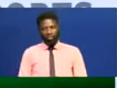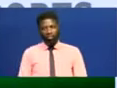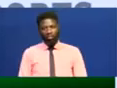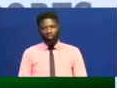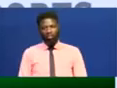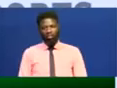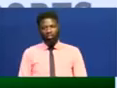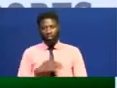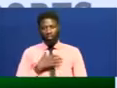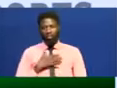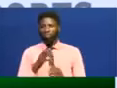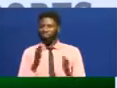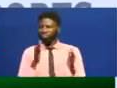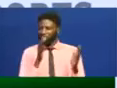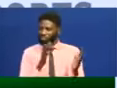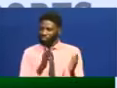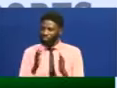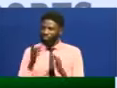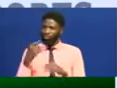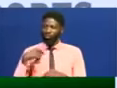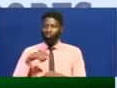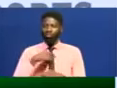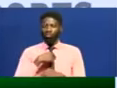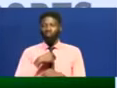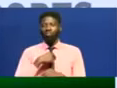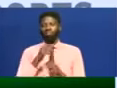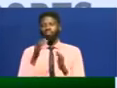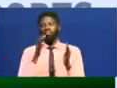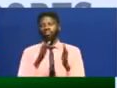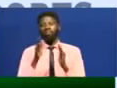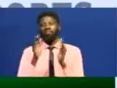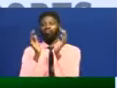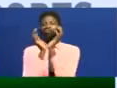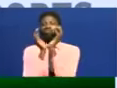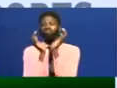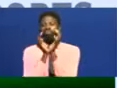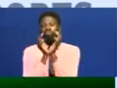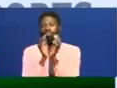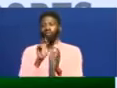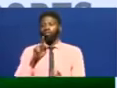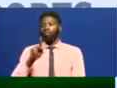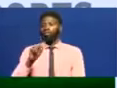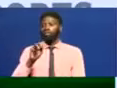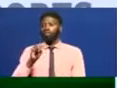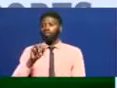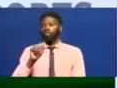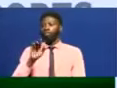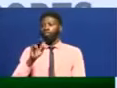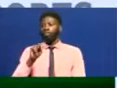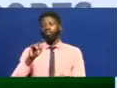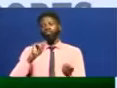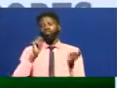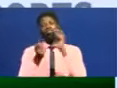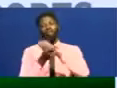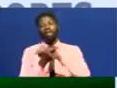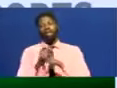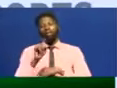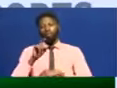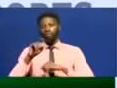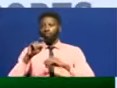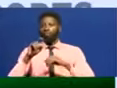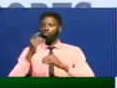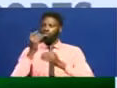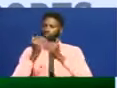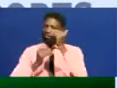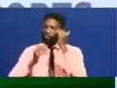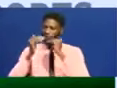our master plan, we have pulled out the plans to do a stadium in Kamarin and replaced it with an elite high altitude